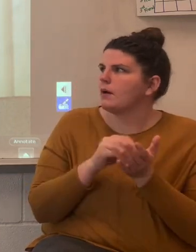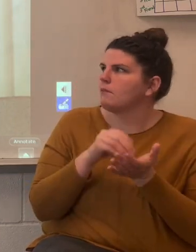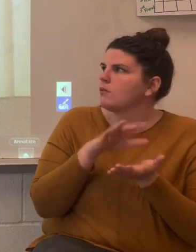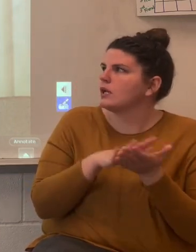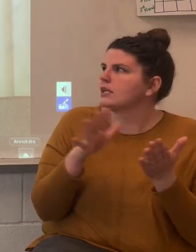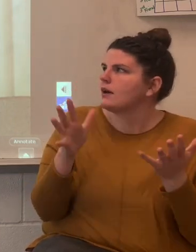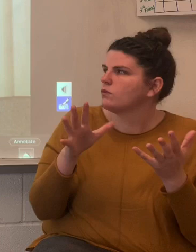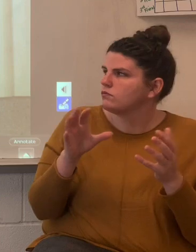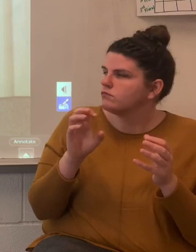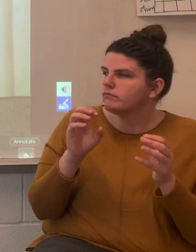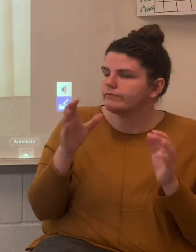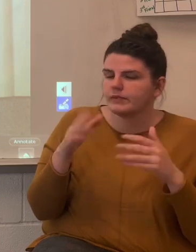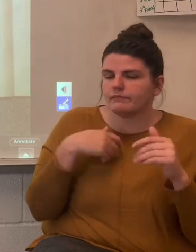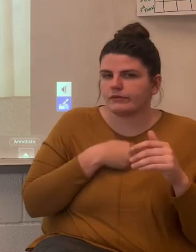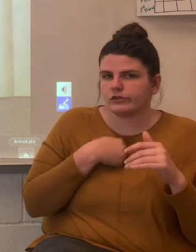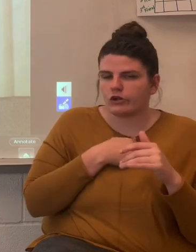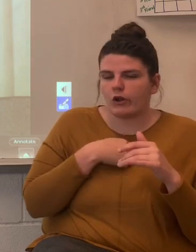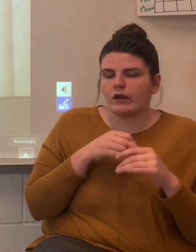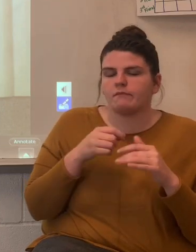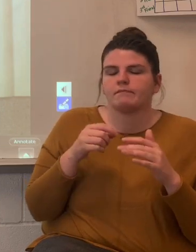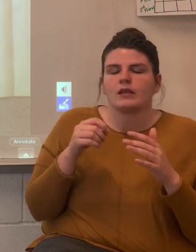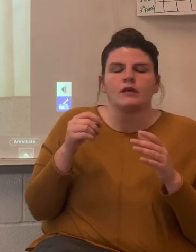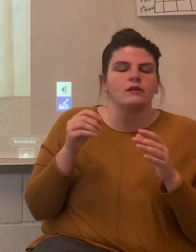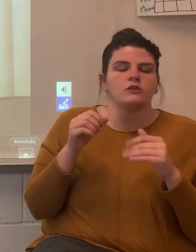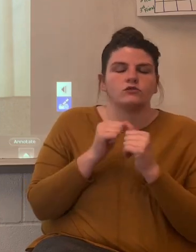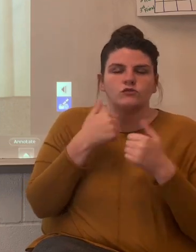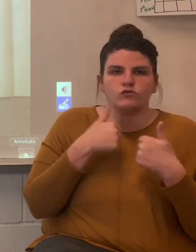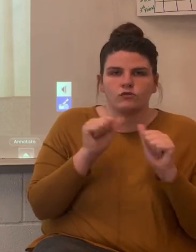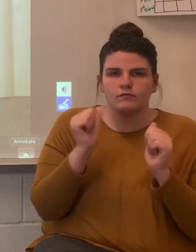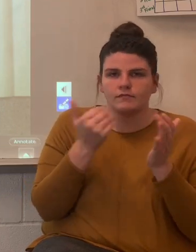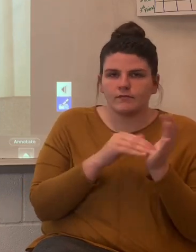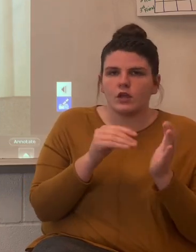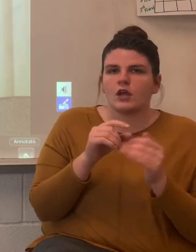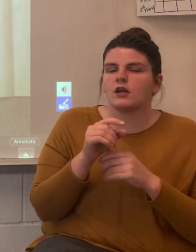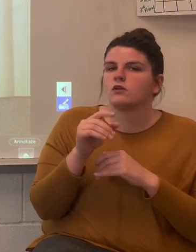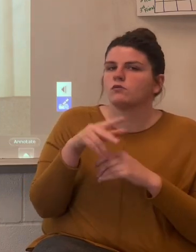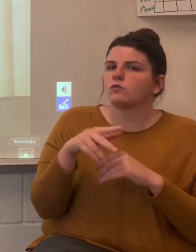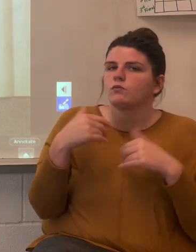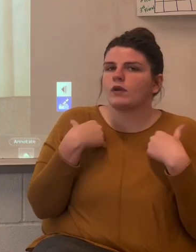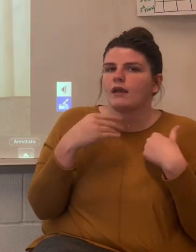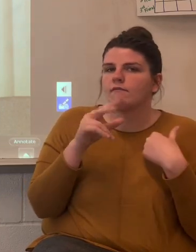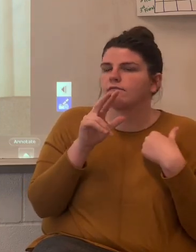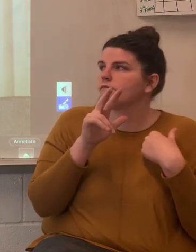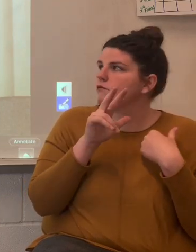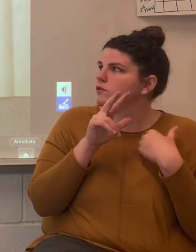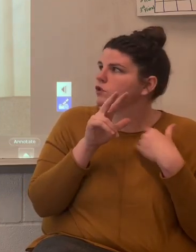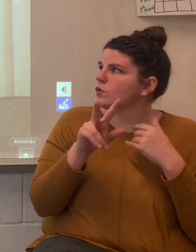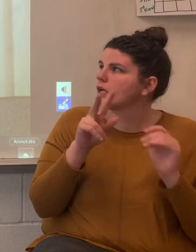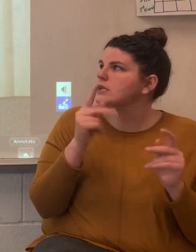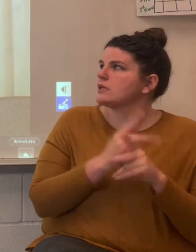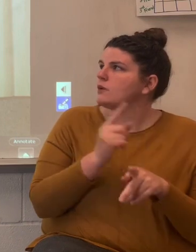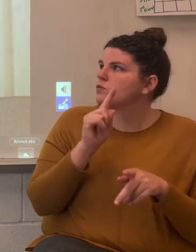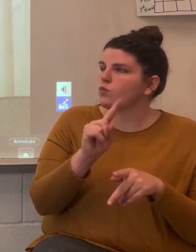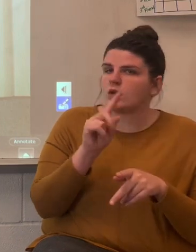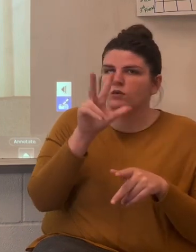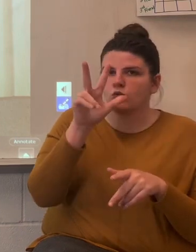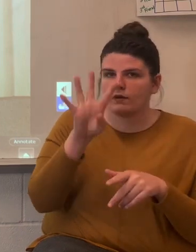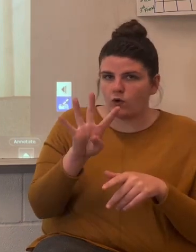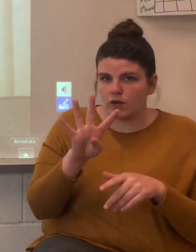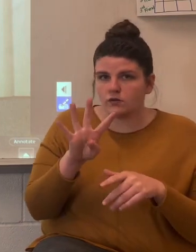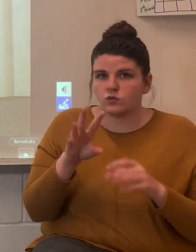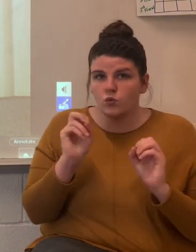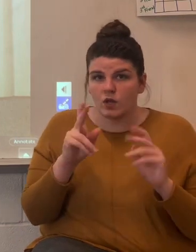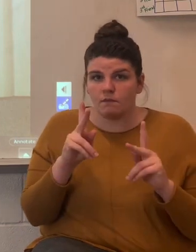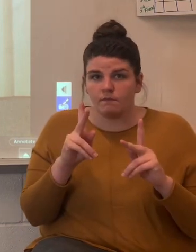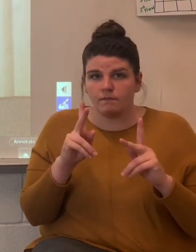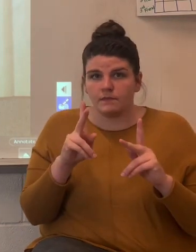sorry. 1 3/4. Let's try that again. 1 3/4. Okay. All